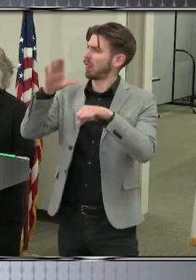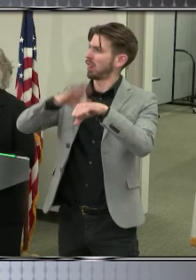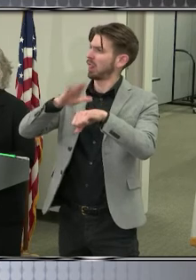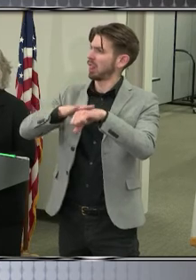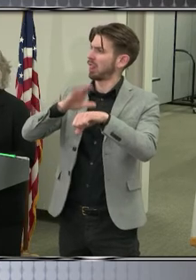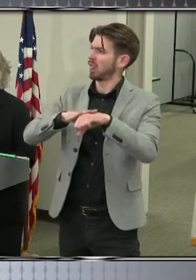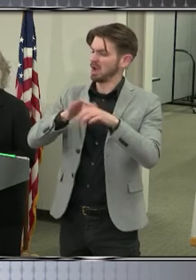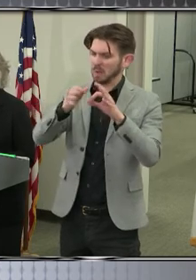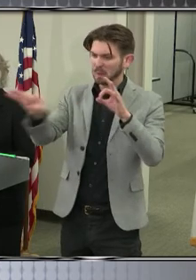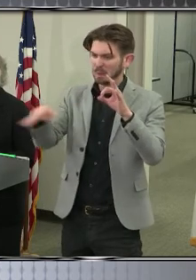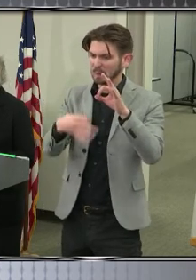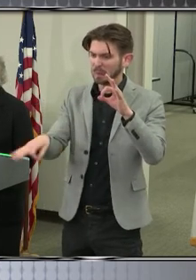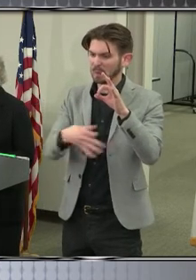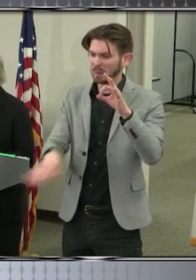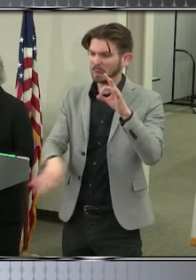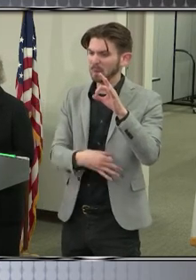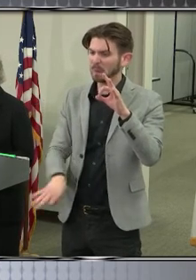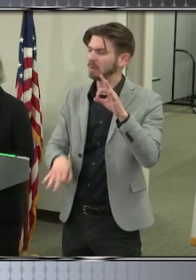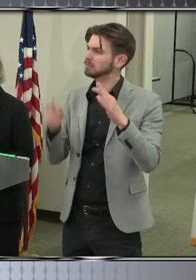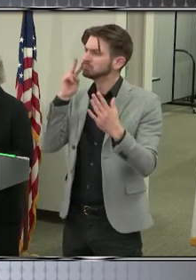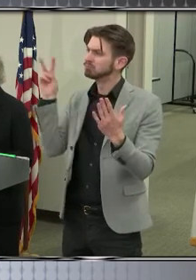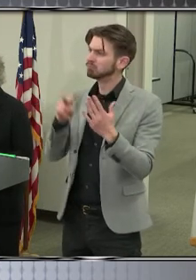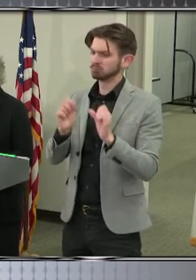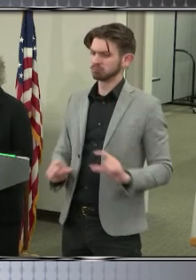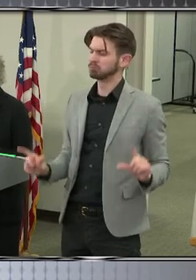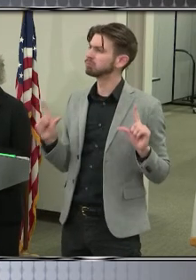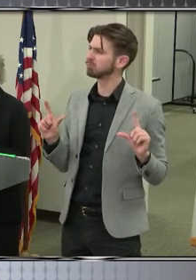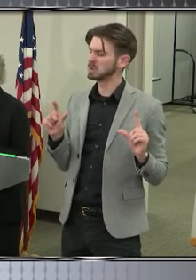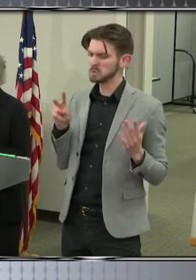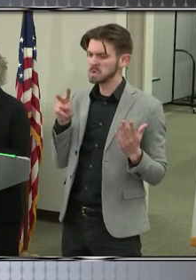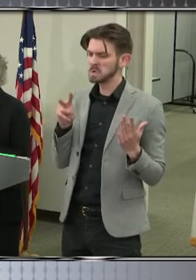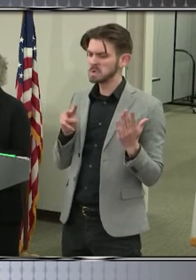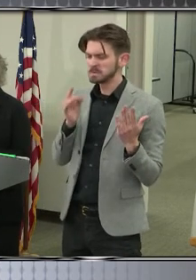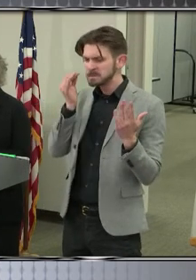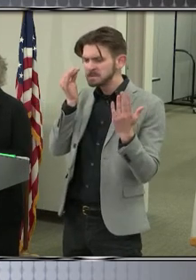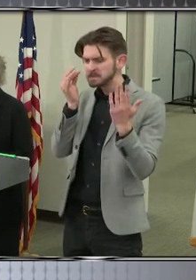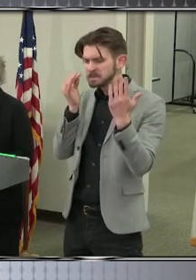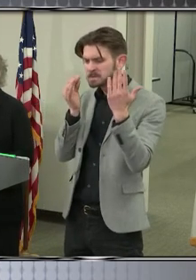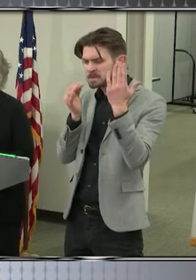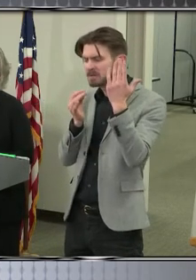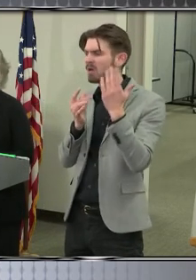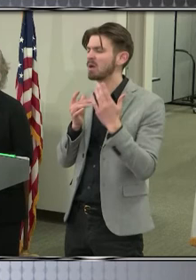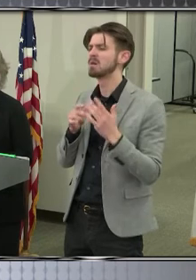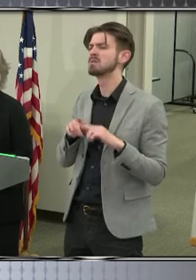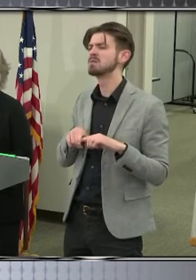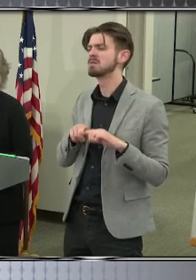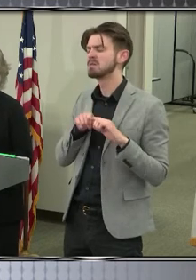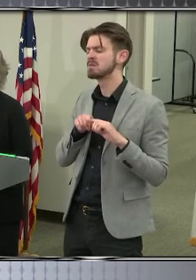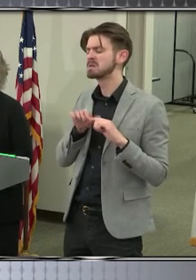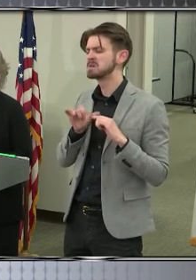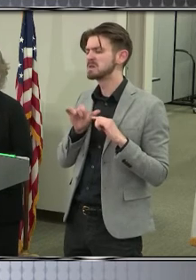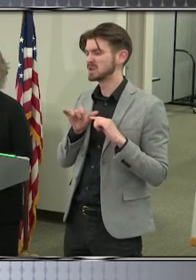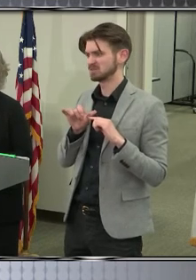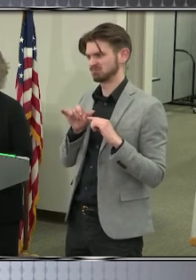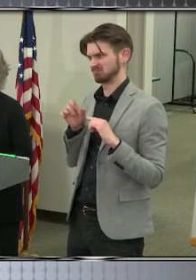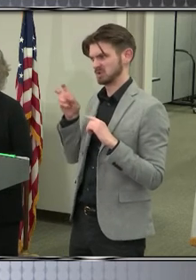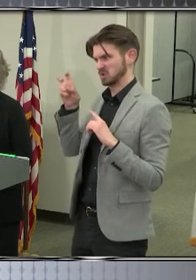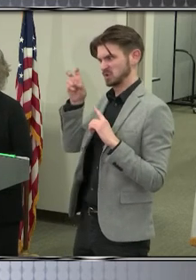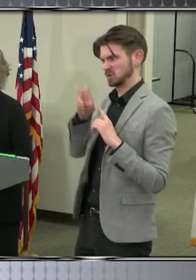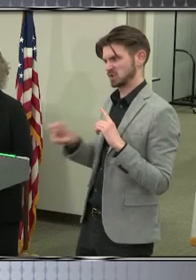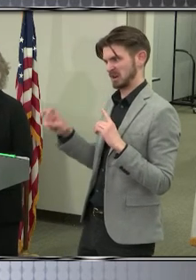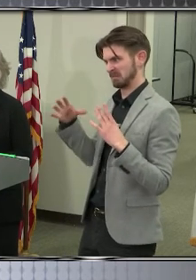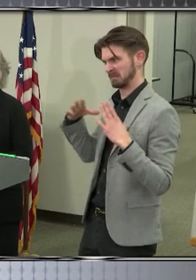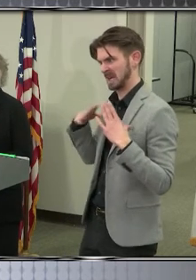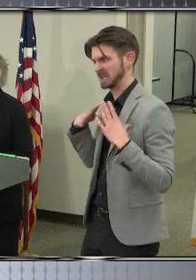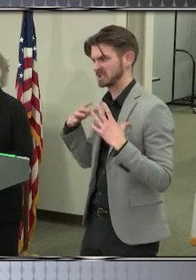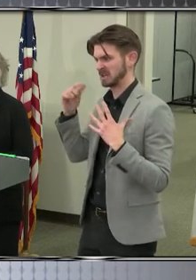would advise that you really consider those seriously and then take some time to pause and say, is this a trip I do need to take?